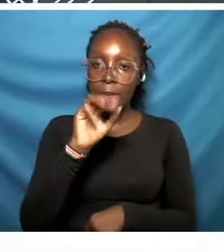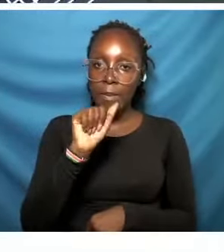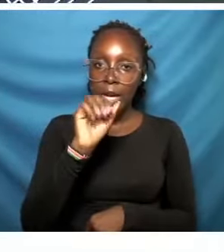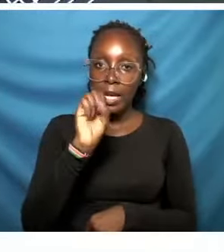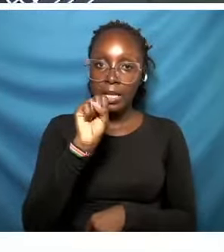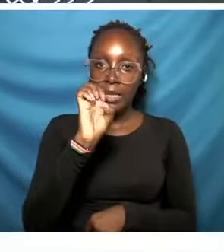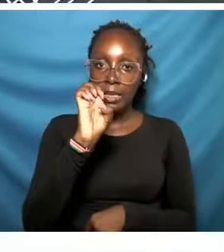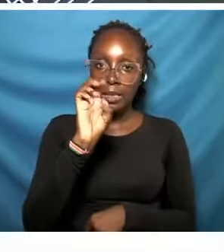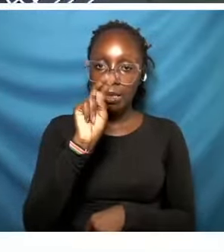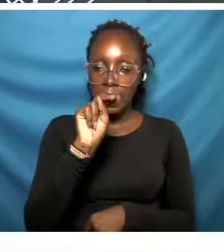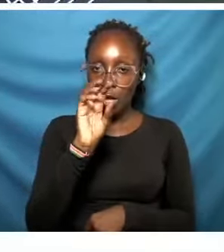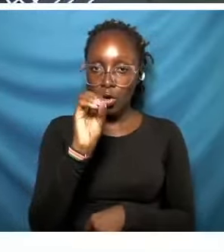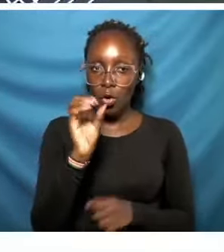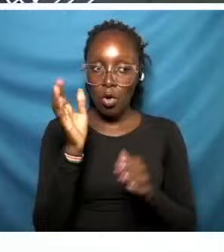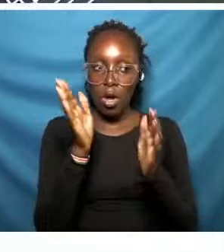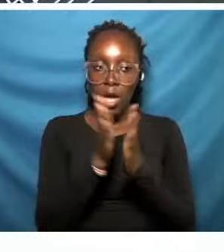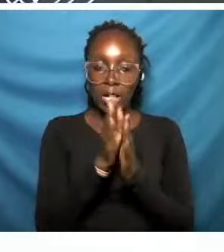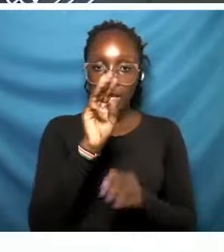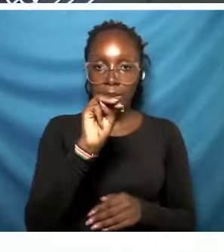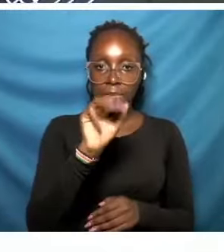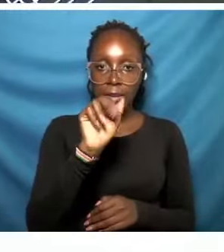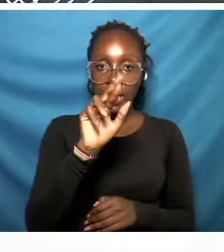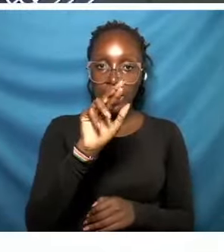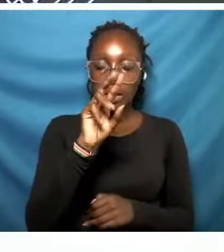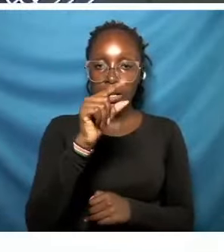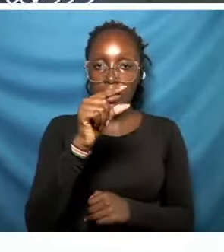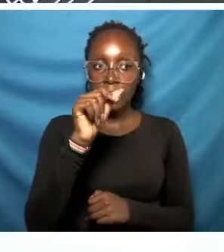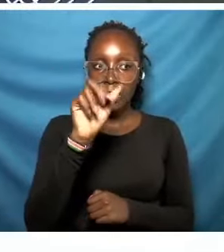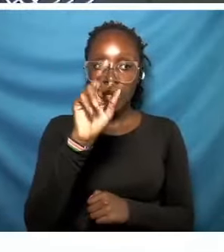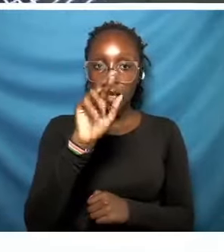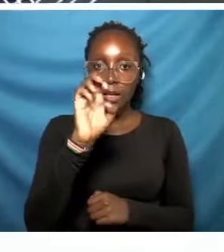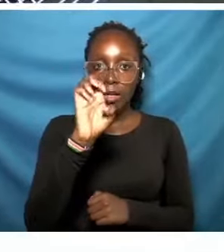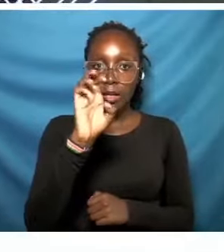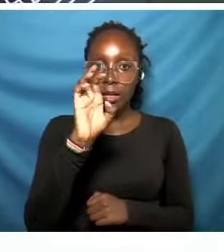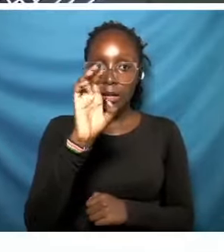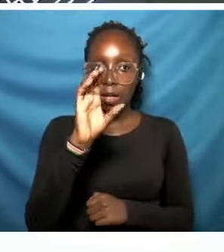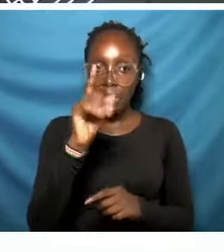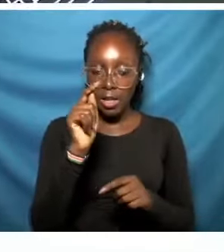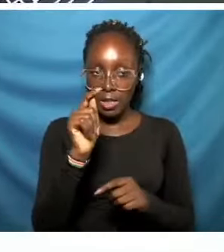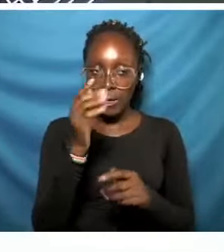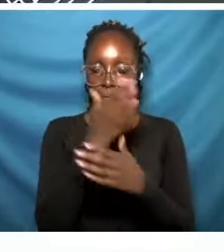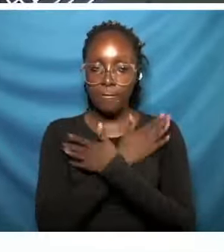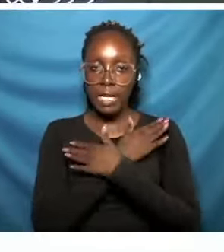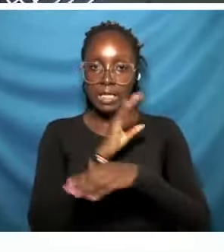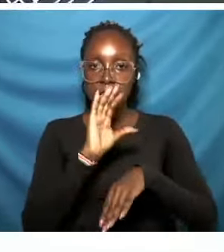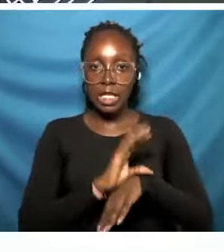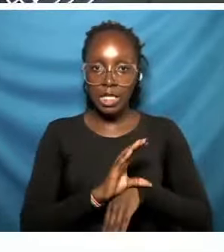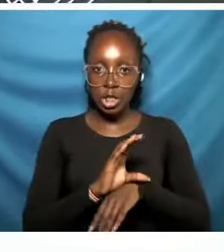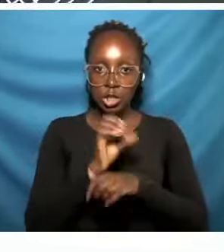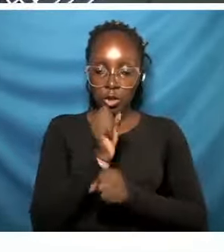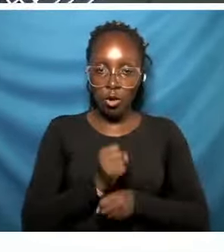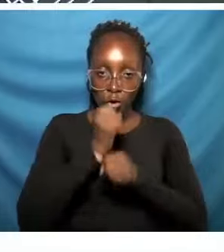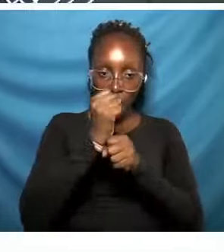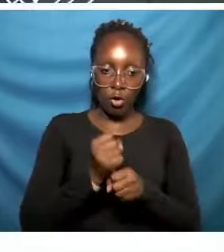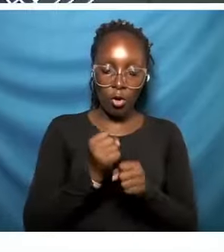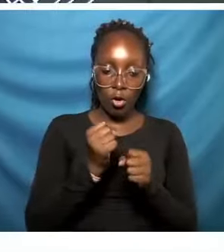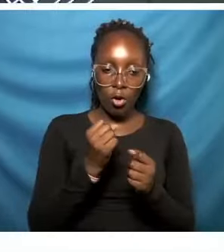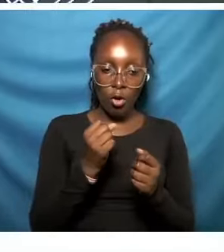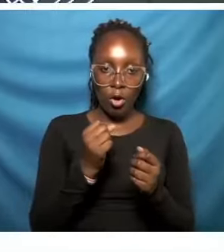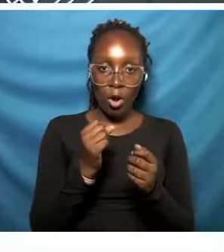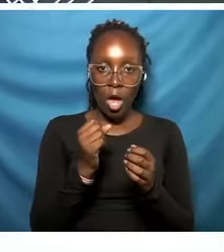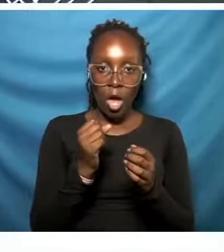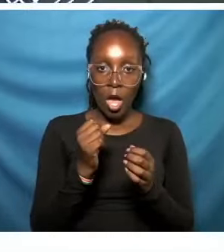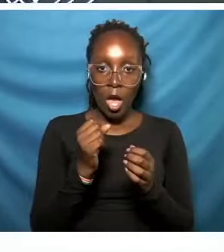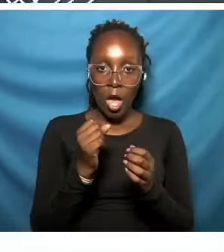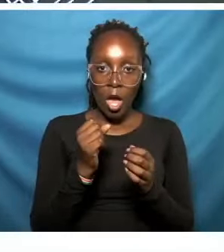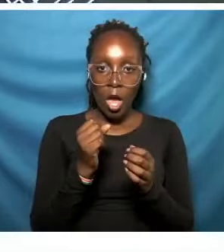Margaret Samantha Luceno of Friends Church Ngong Road, between Joseph Gitao Reither of